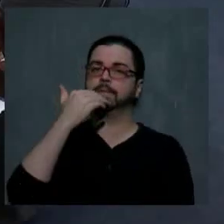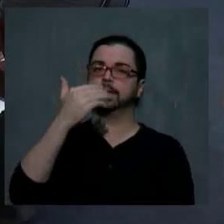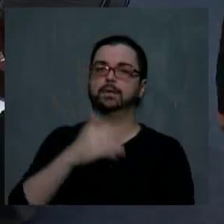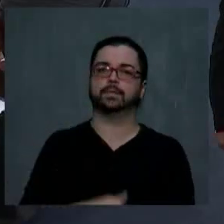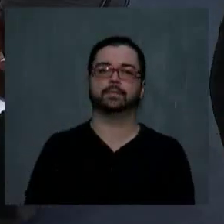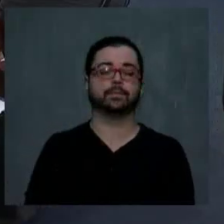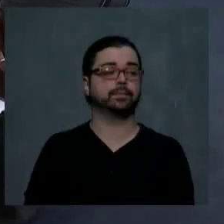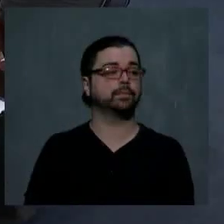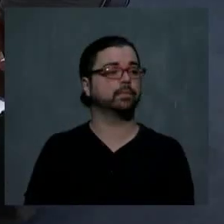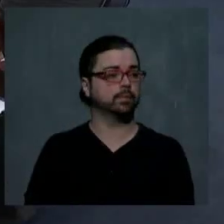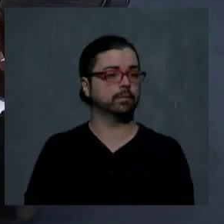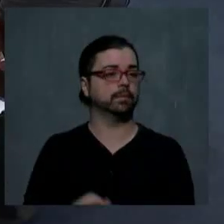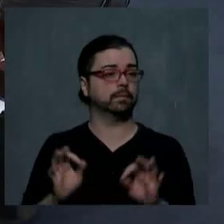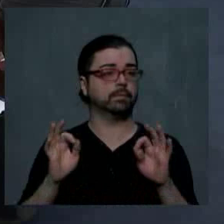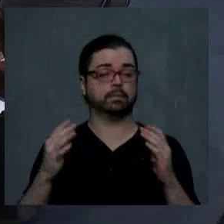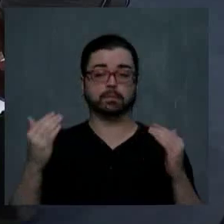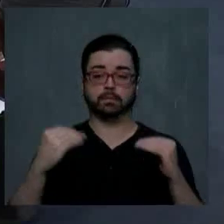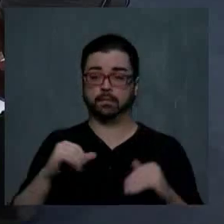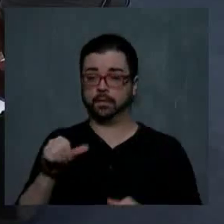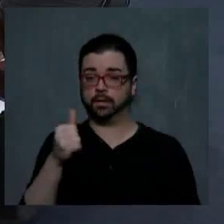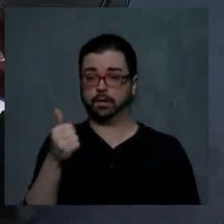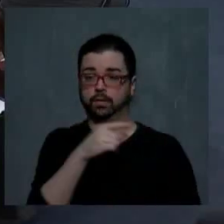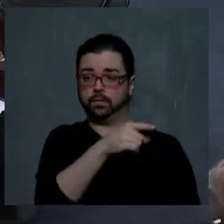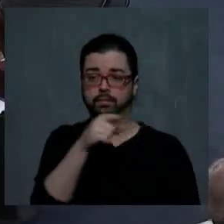Other commissioners?